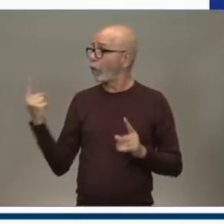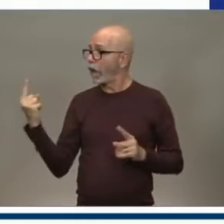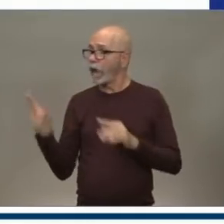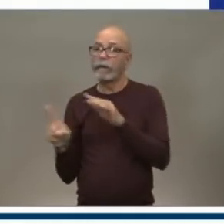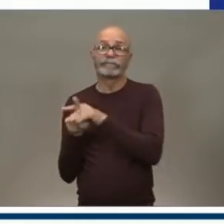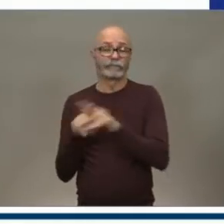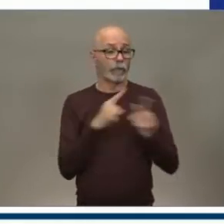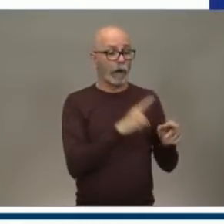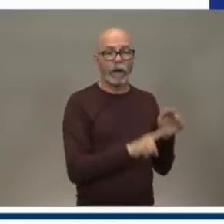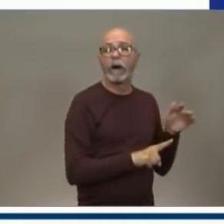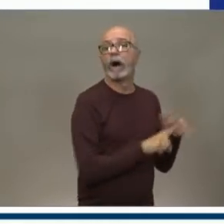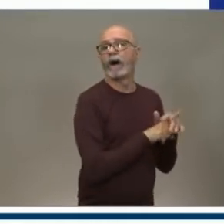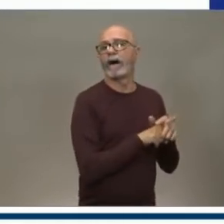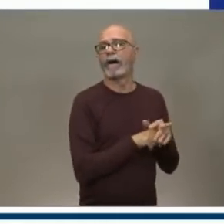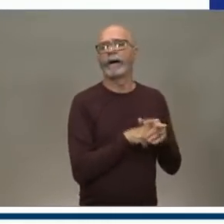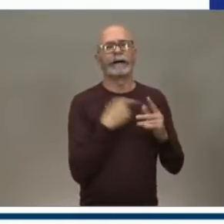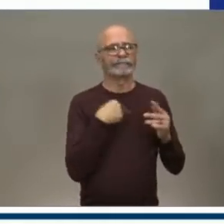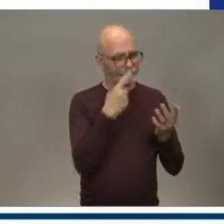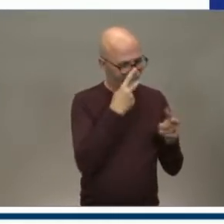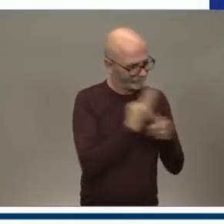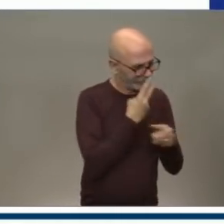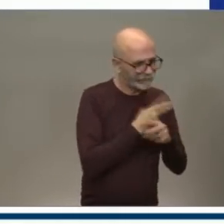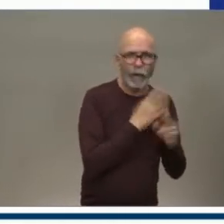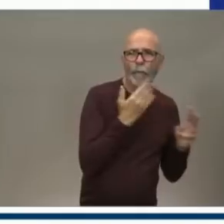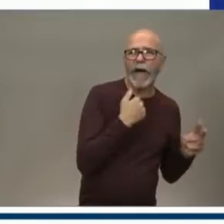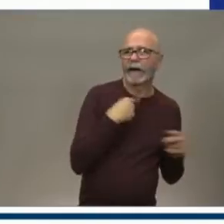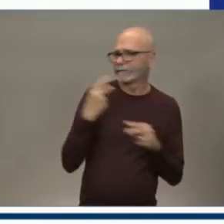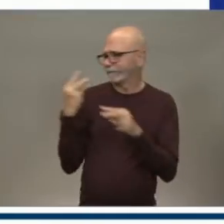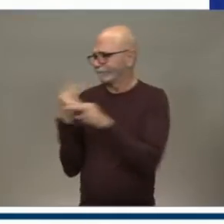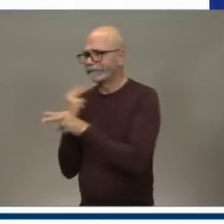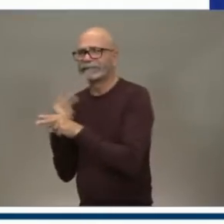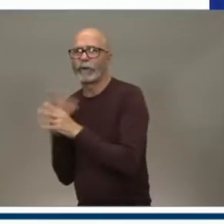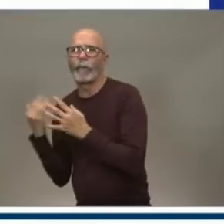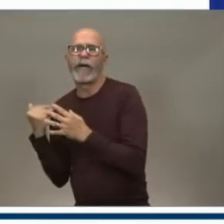important to recognize that as we